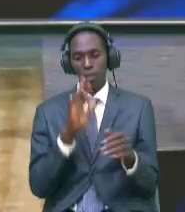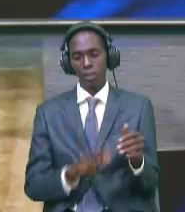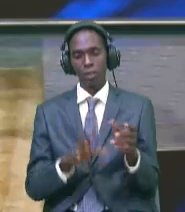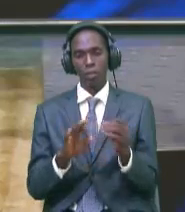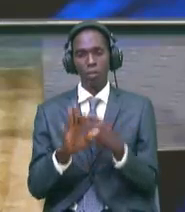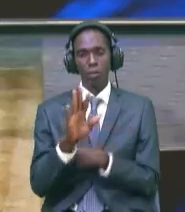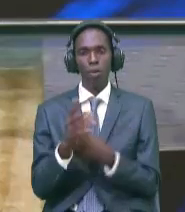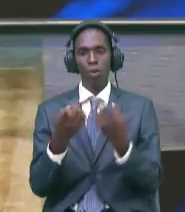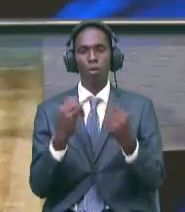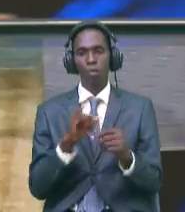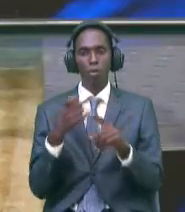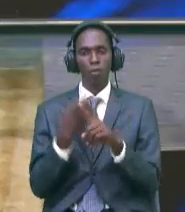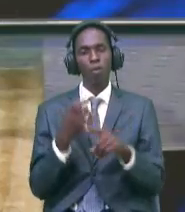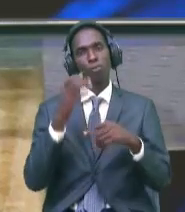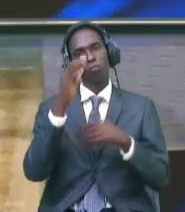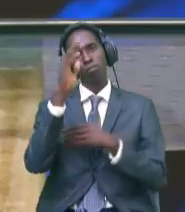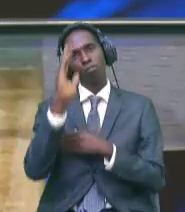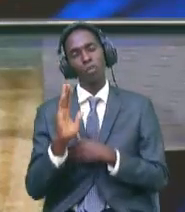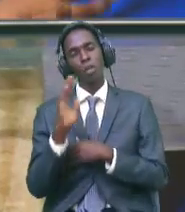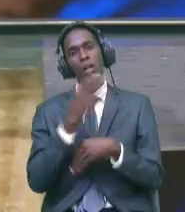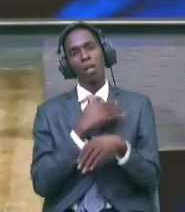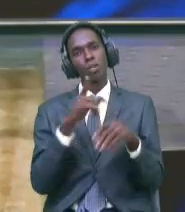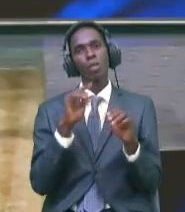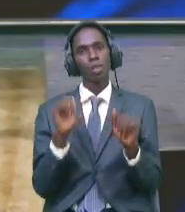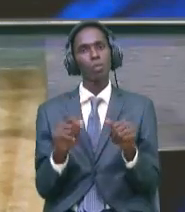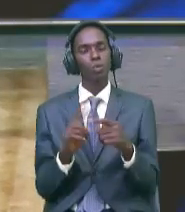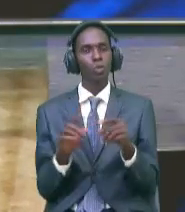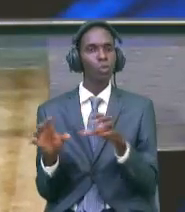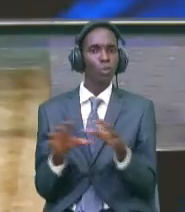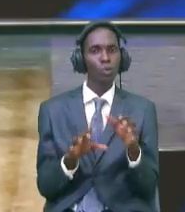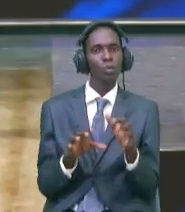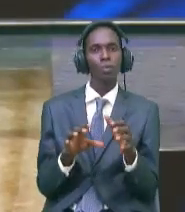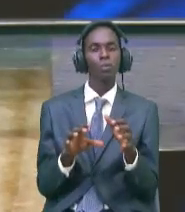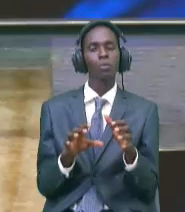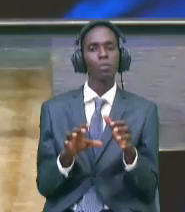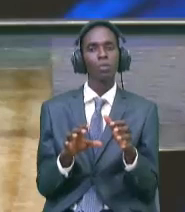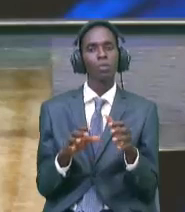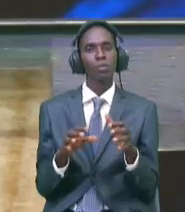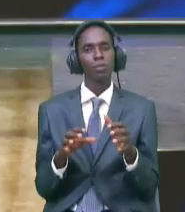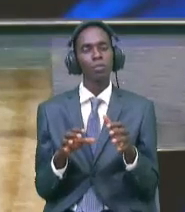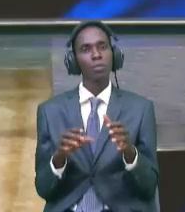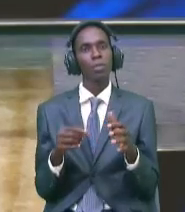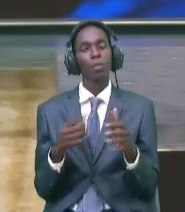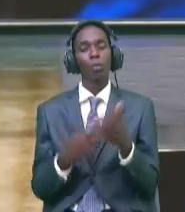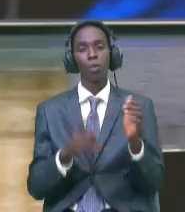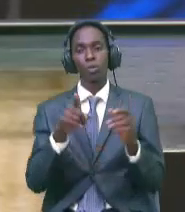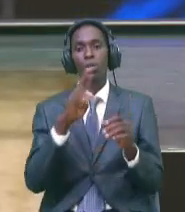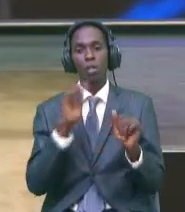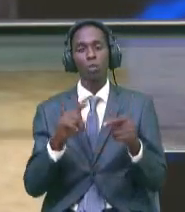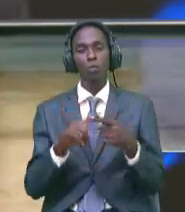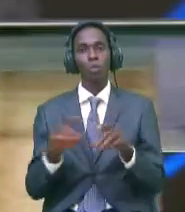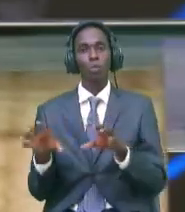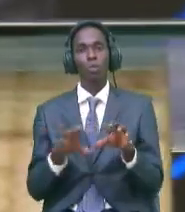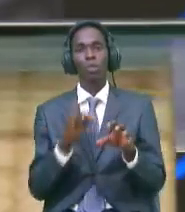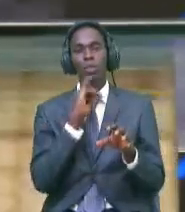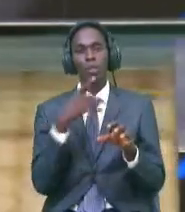from God, and the work you're able to do that's produced by God is the gift of God, and the skill